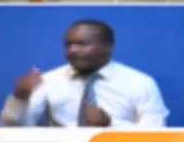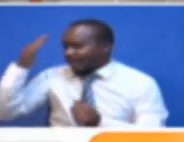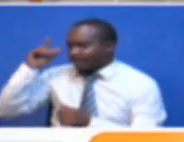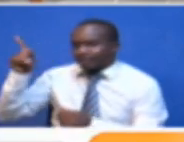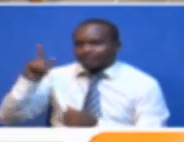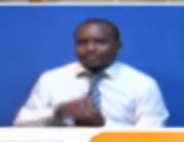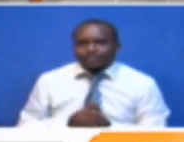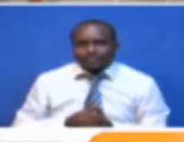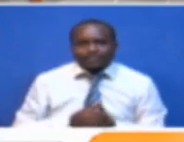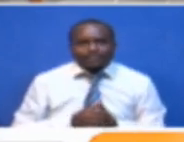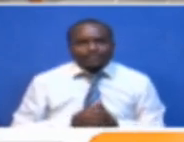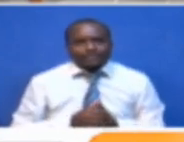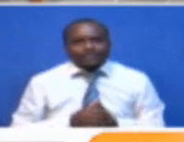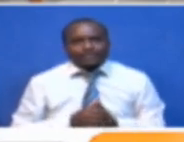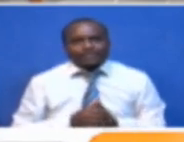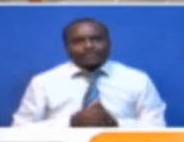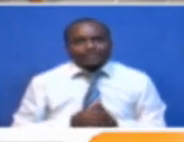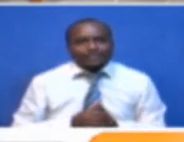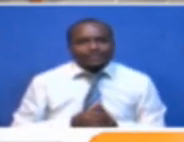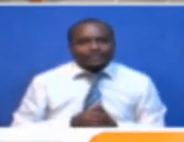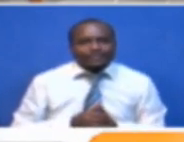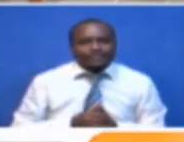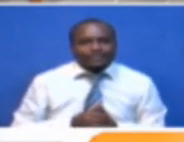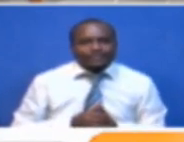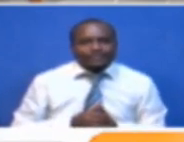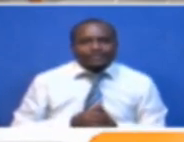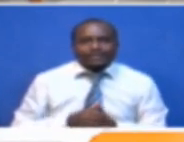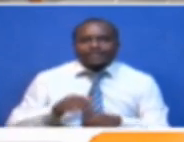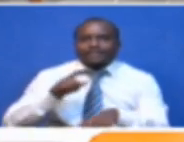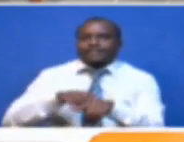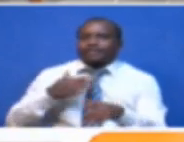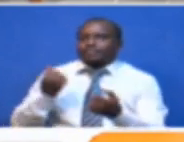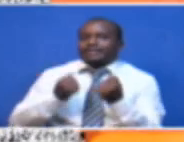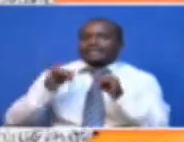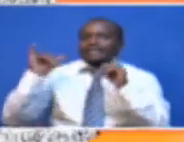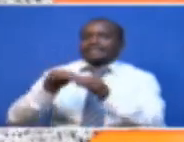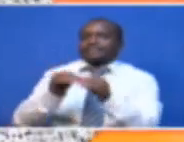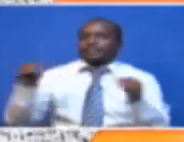Boda Boda? Yes. Huh? Yes. Okay. When my car stays for too long.